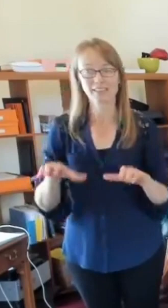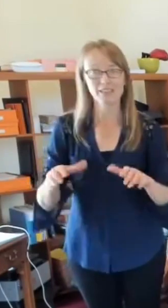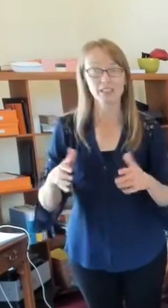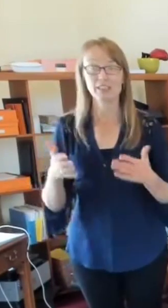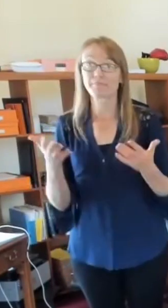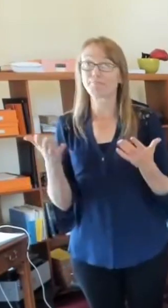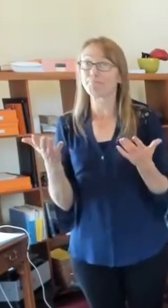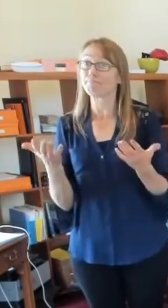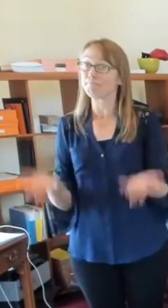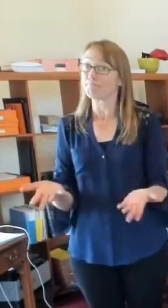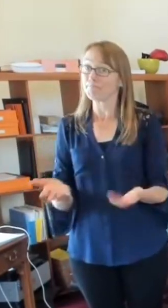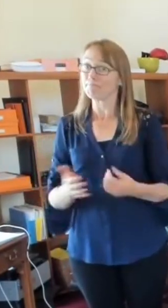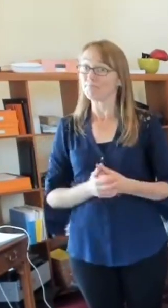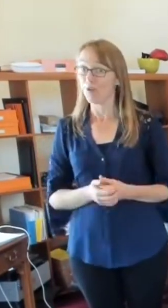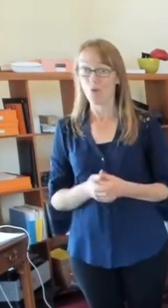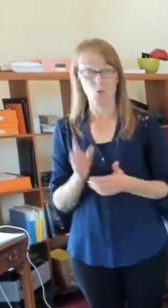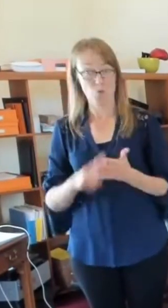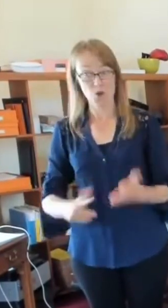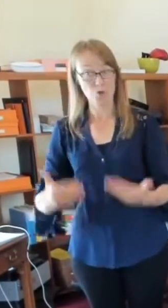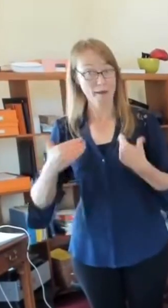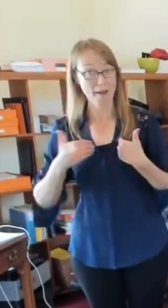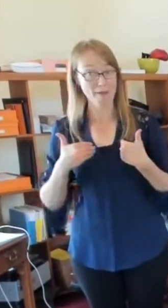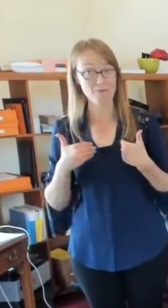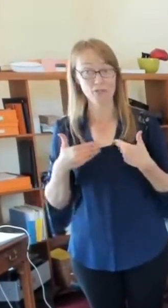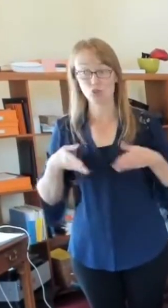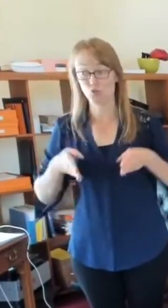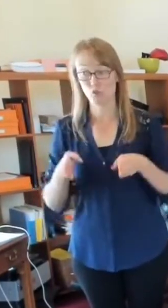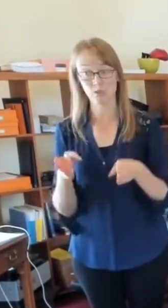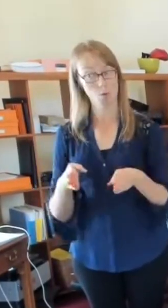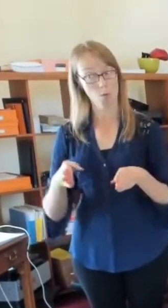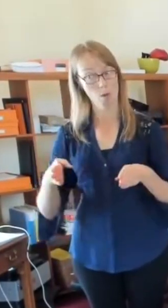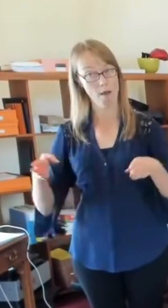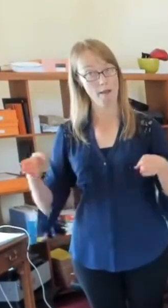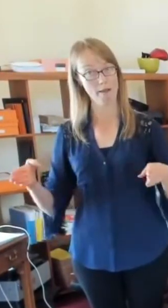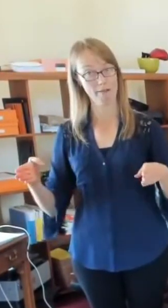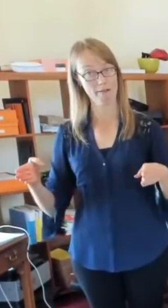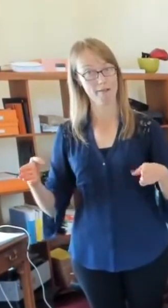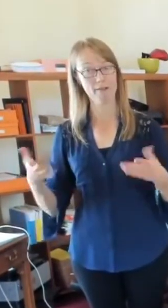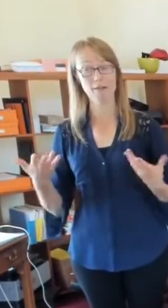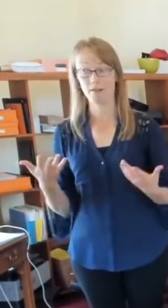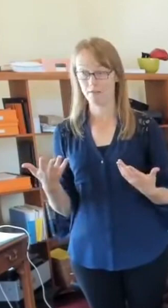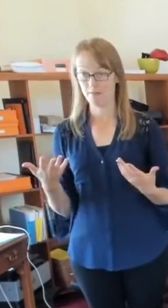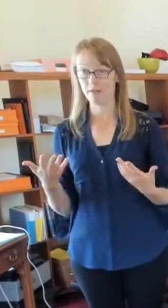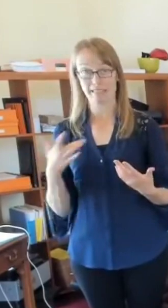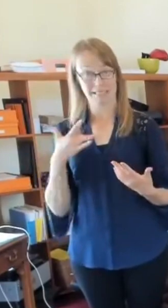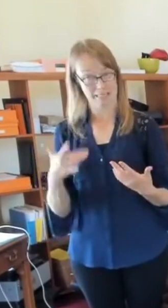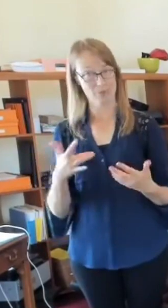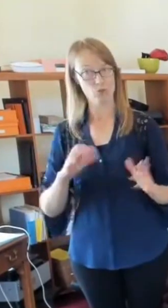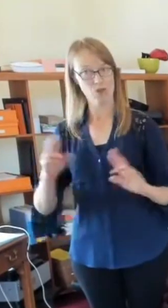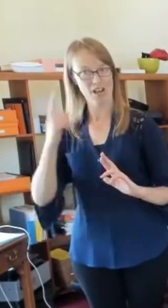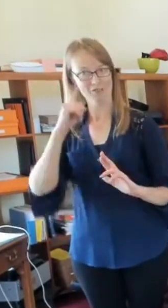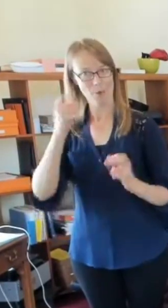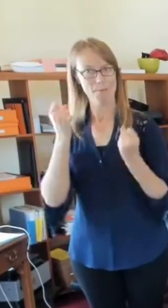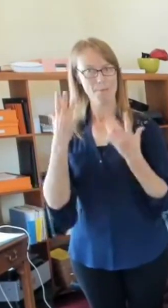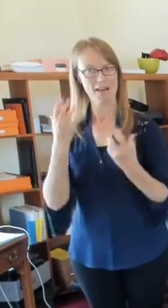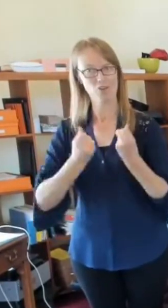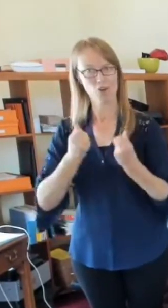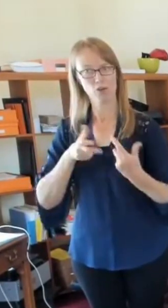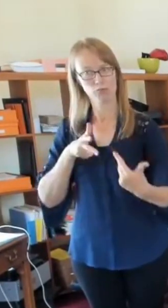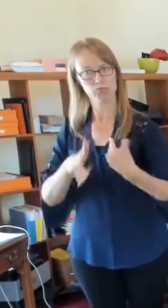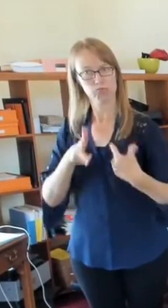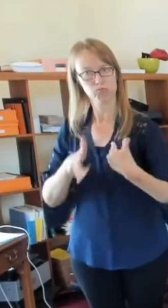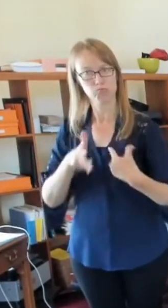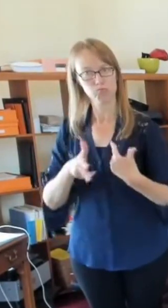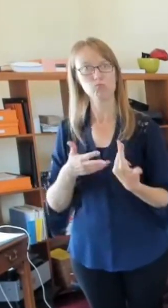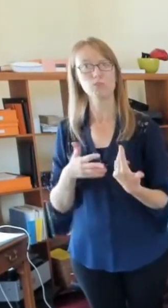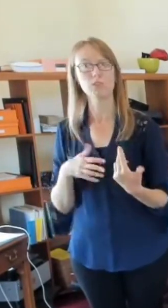are designed to be able to handle a lot of traffic. And, so when you don't have that normal traffic